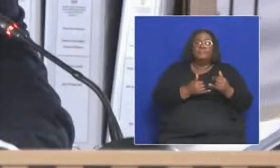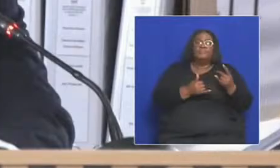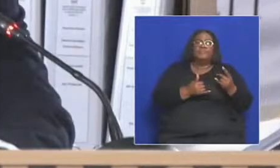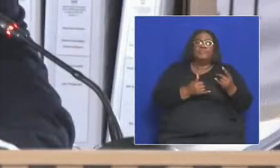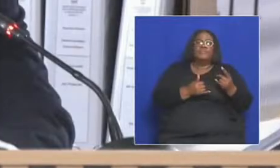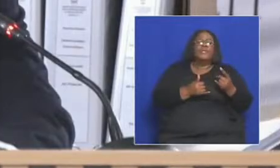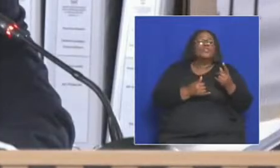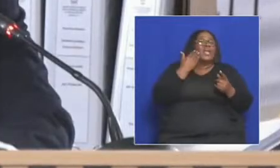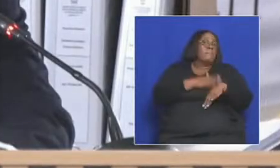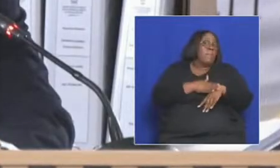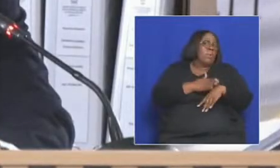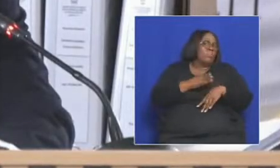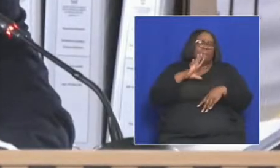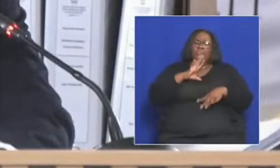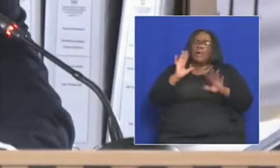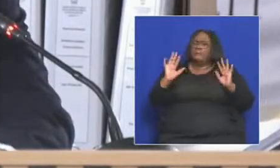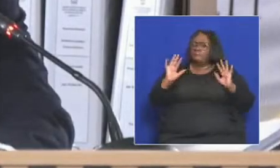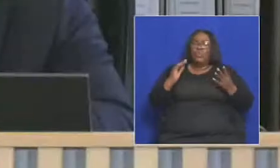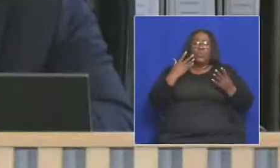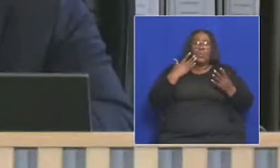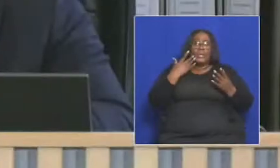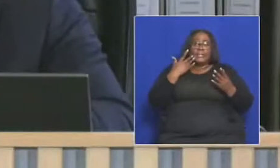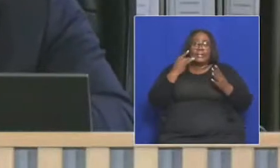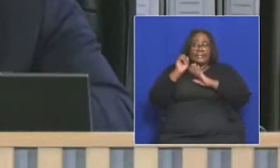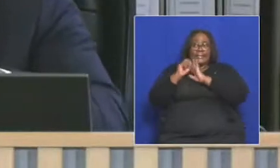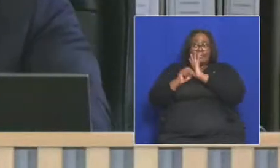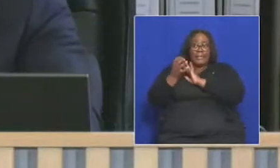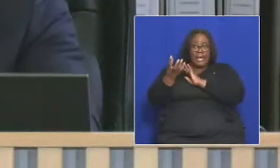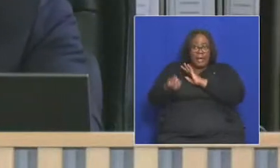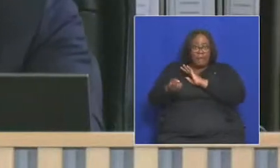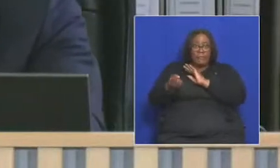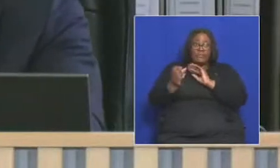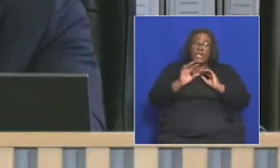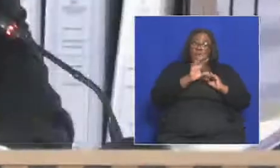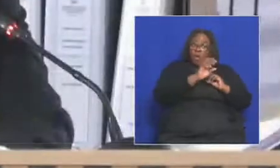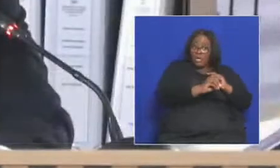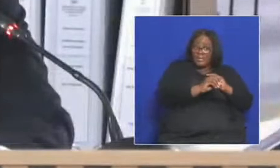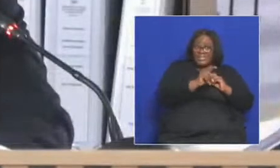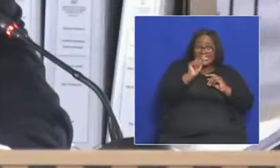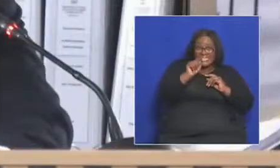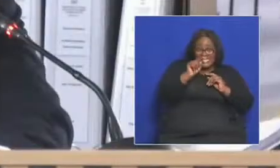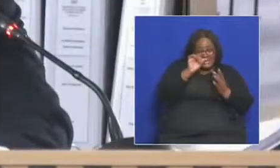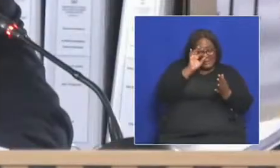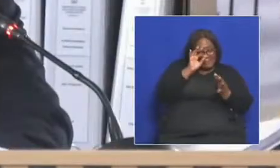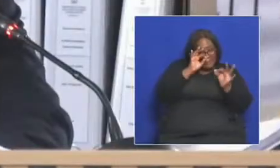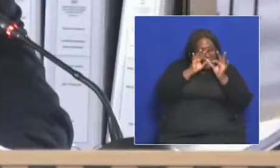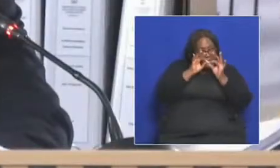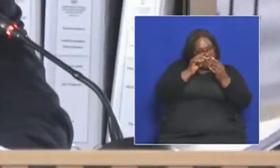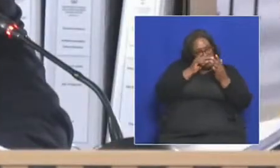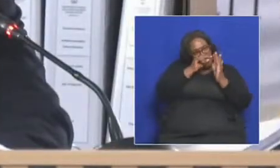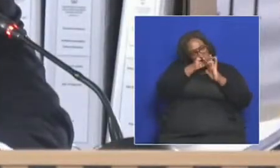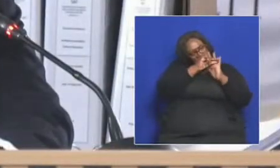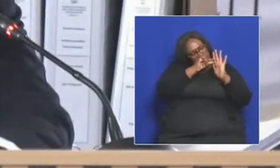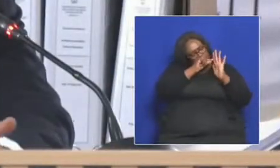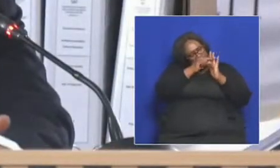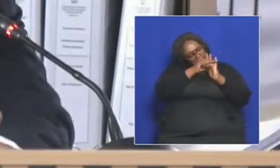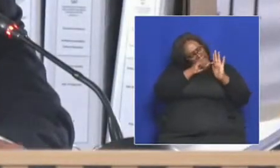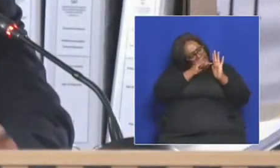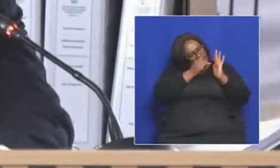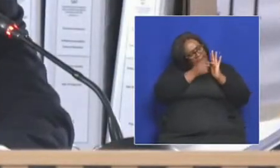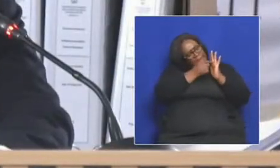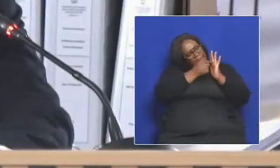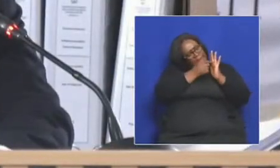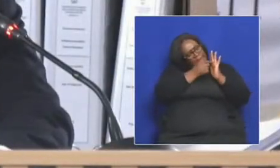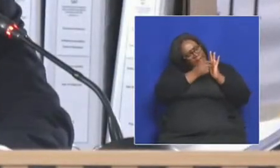I would leave it at that. Then when we've got the state whether this particular transaction by this other company related